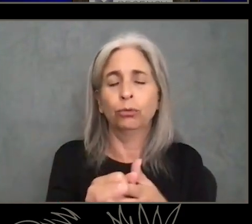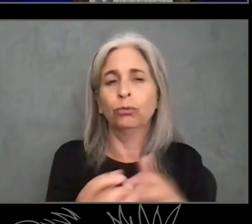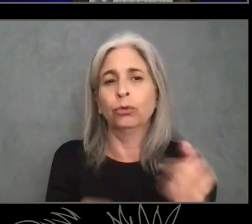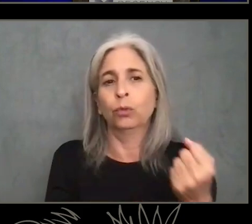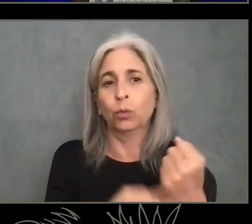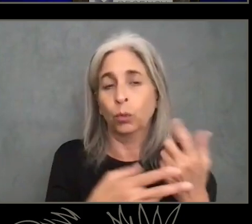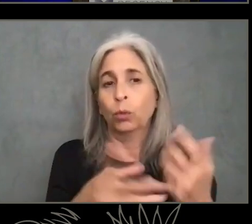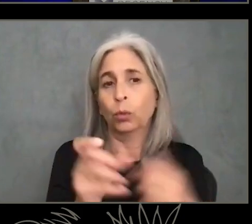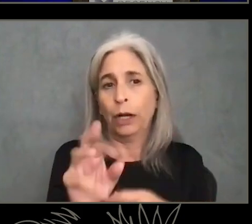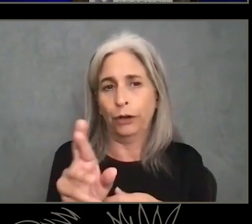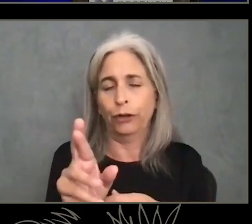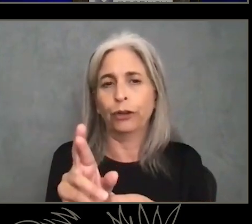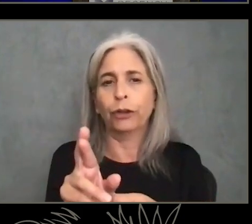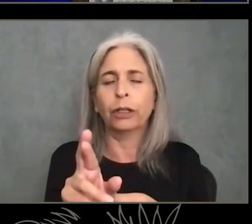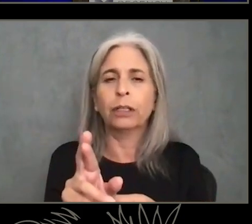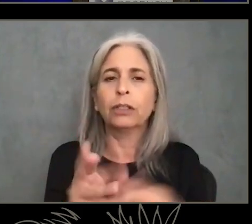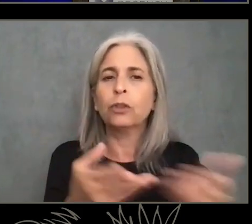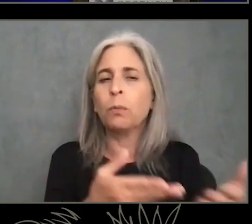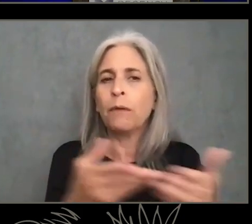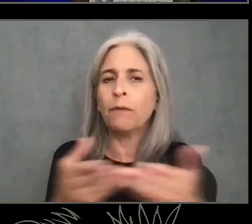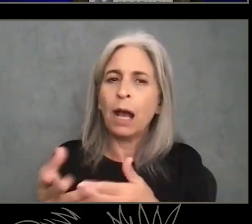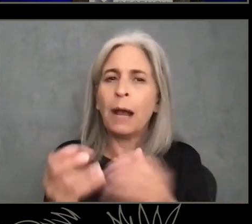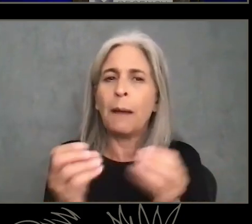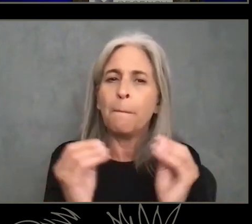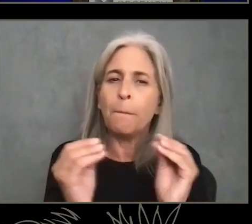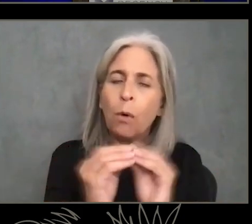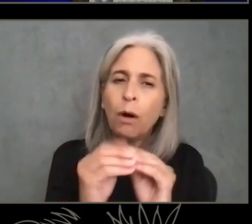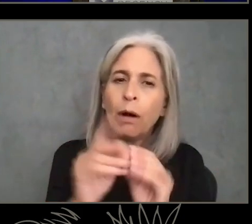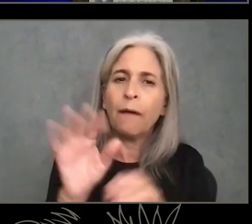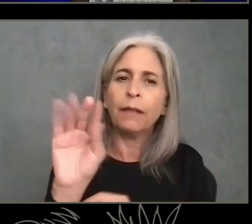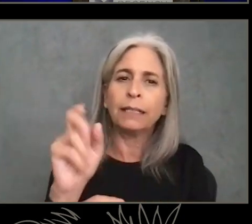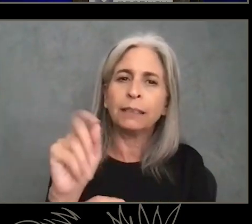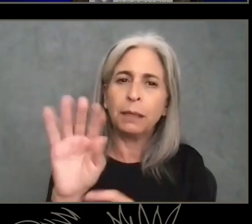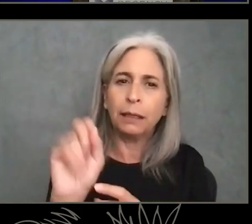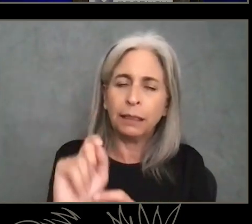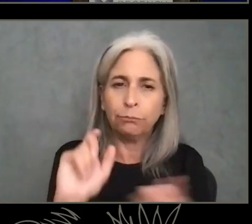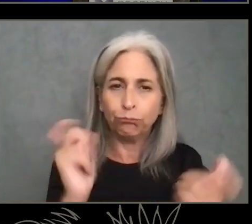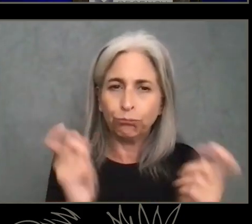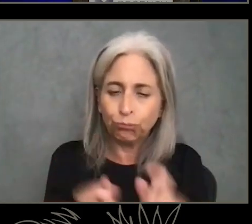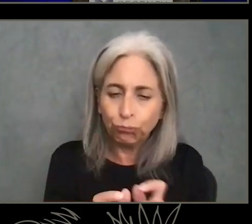environment. So it provides much more flexibility.